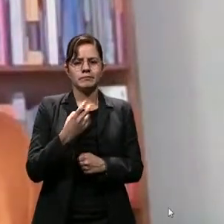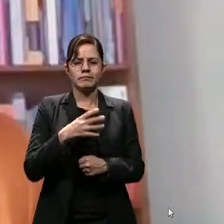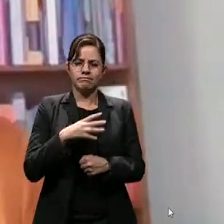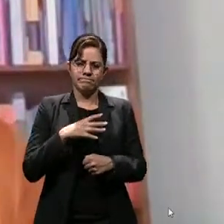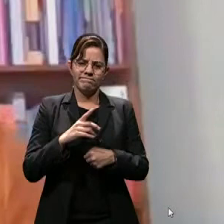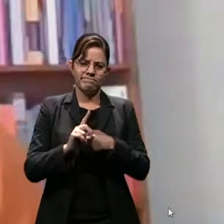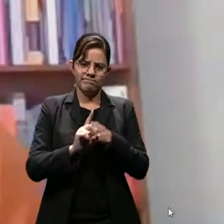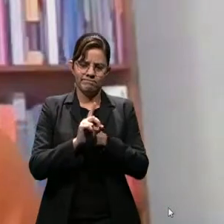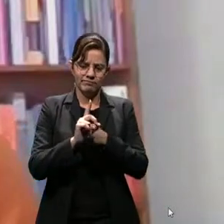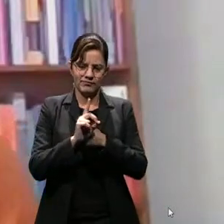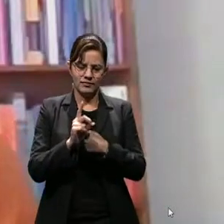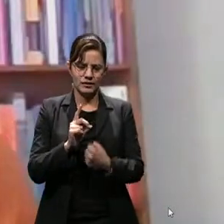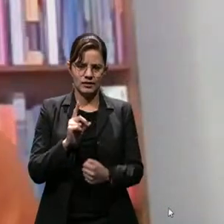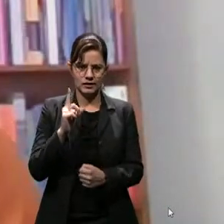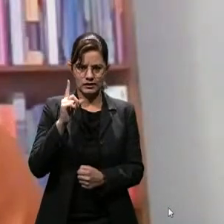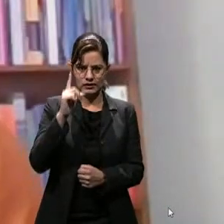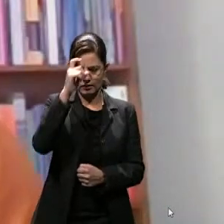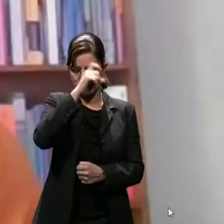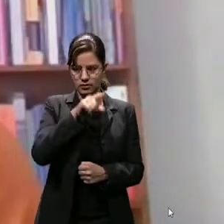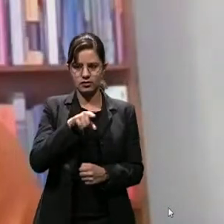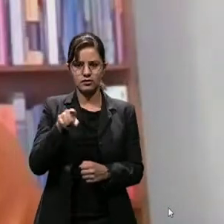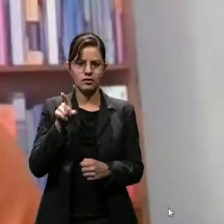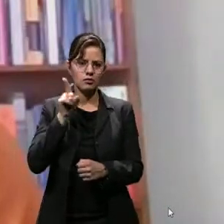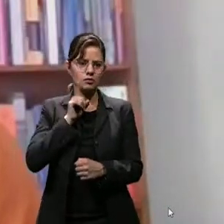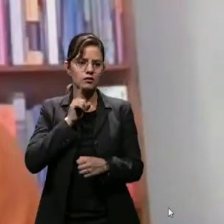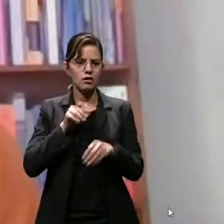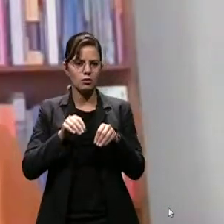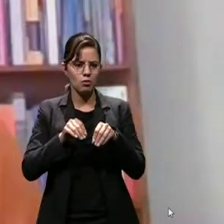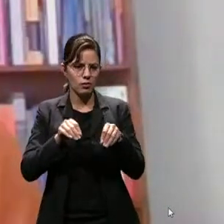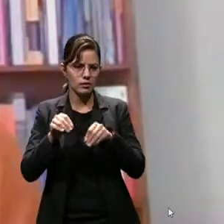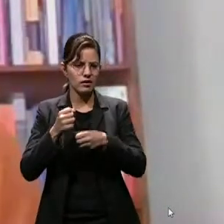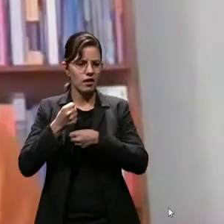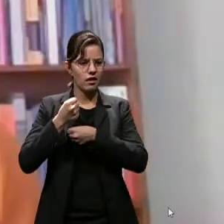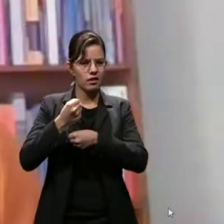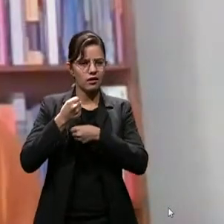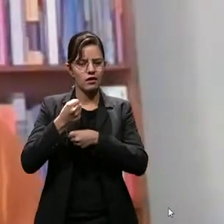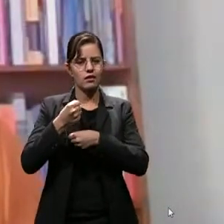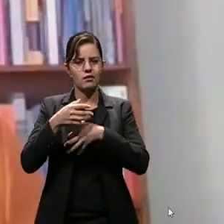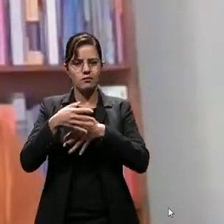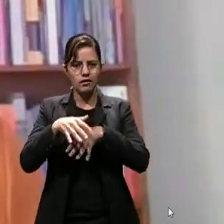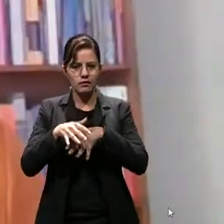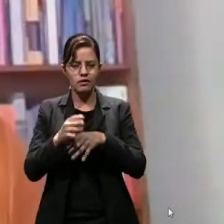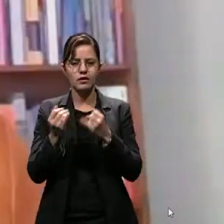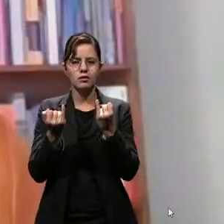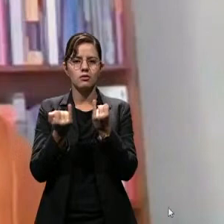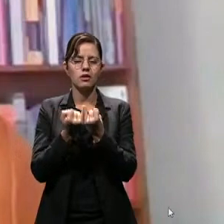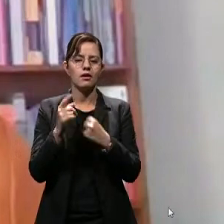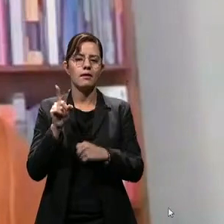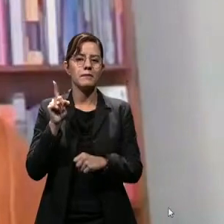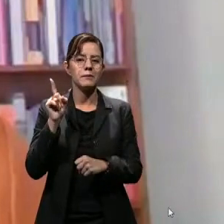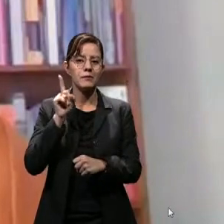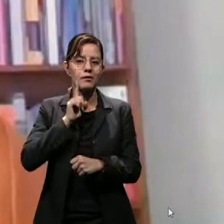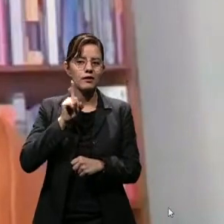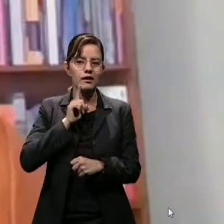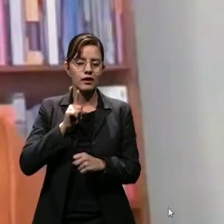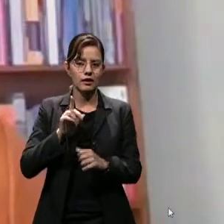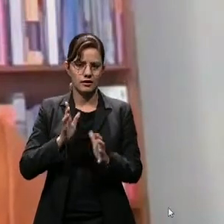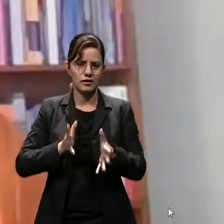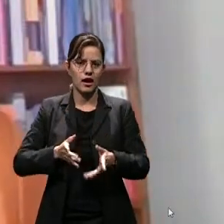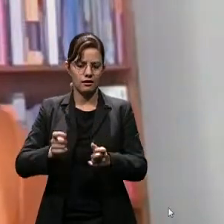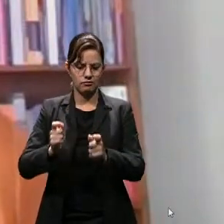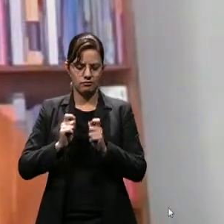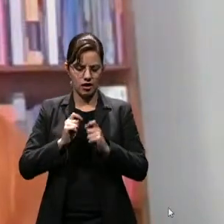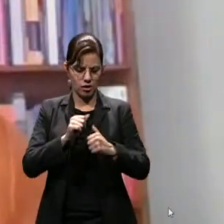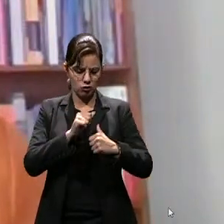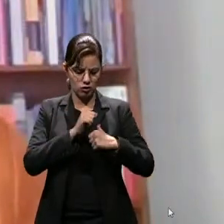limitations, with the actions of the feminists and with the movements of women and women in